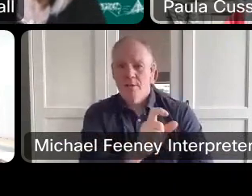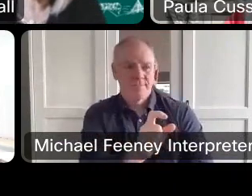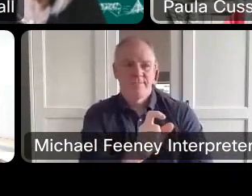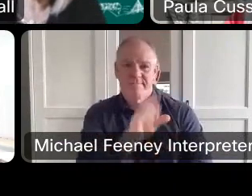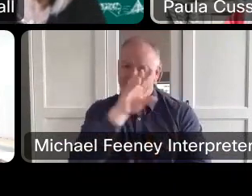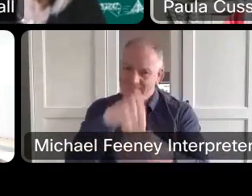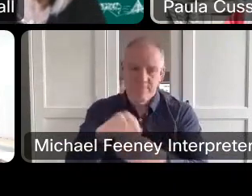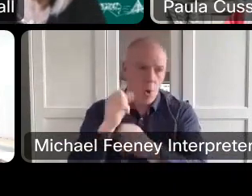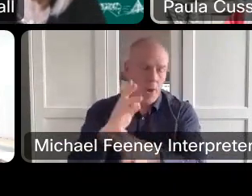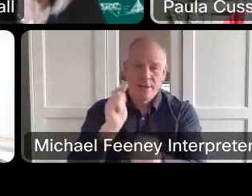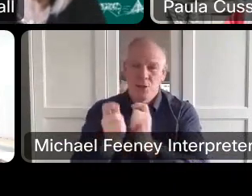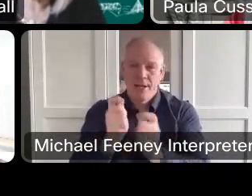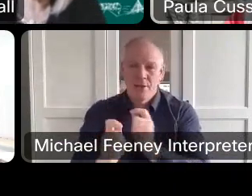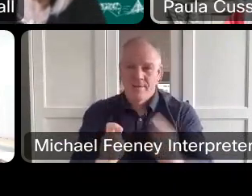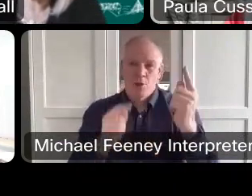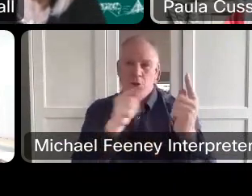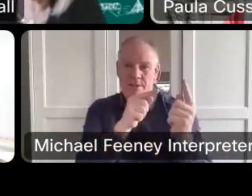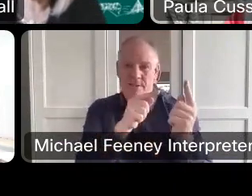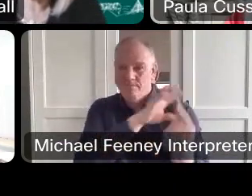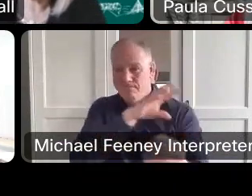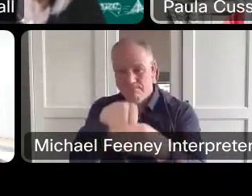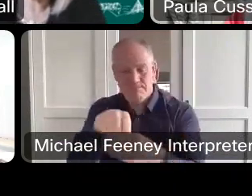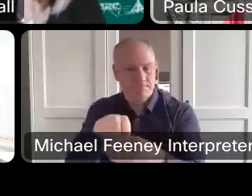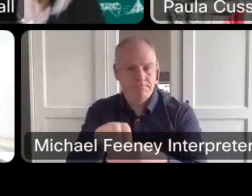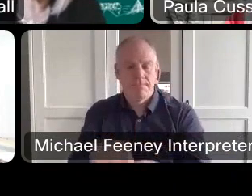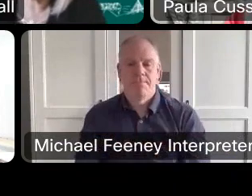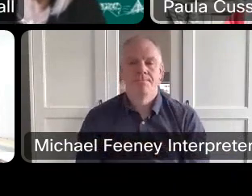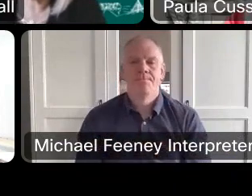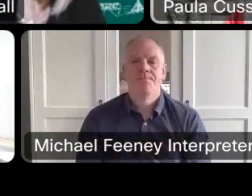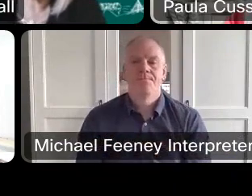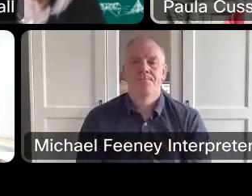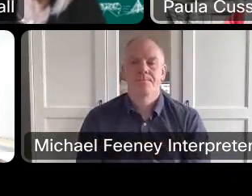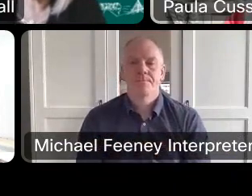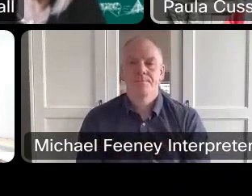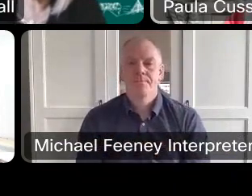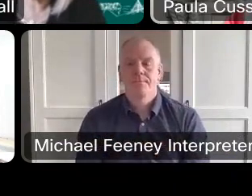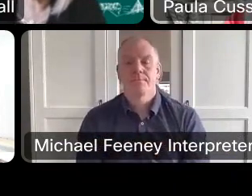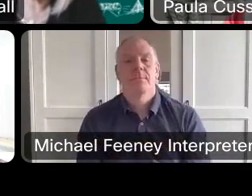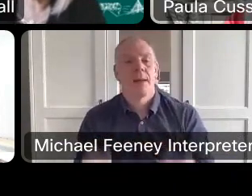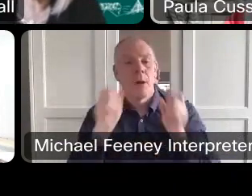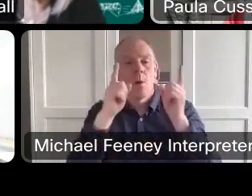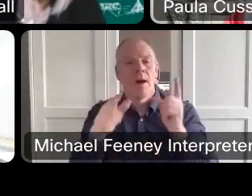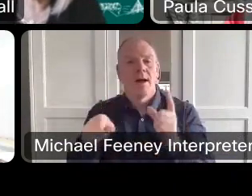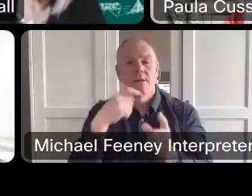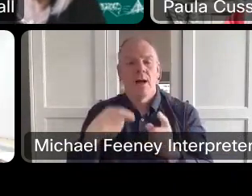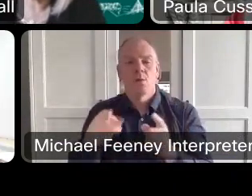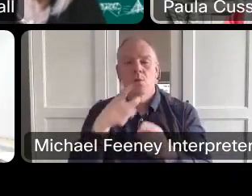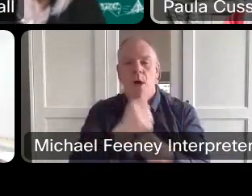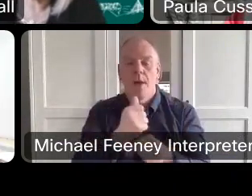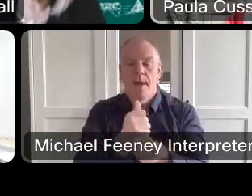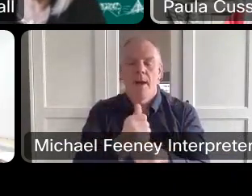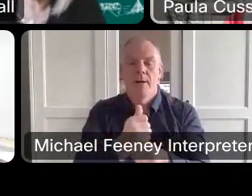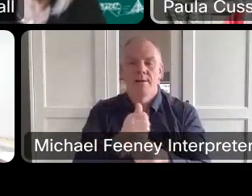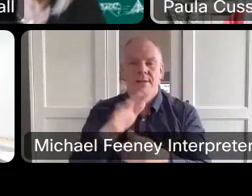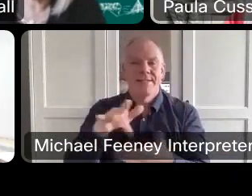changes going forward. That is our perspective on it anyway. Okay, and I'm conscious you talked about the person at the centre, and we heard from Bernie